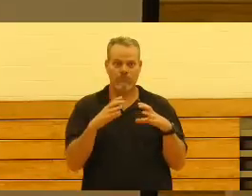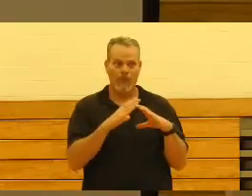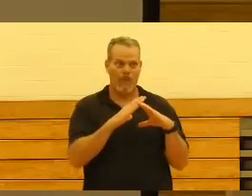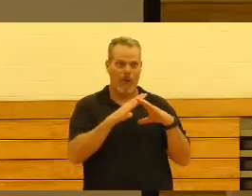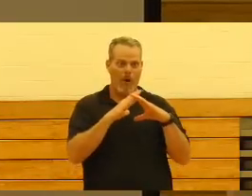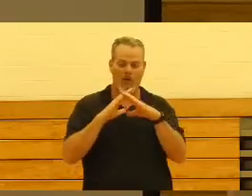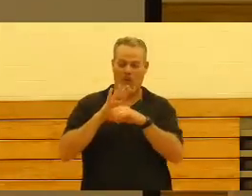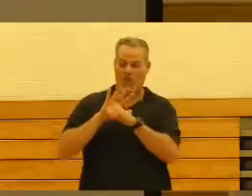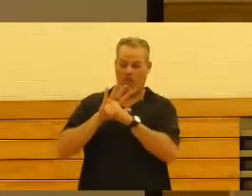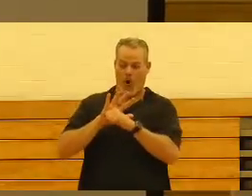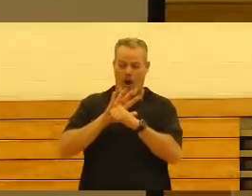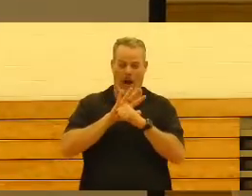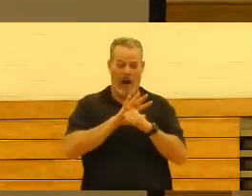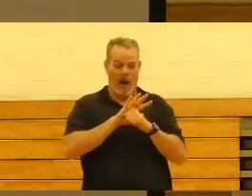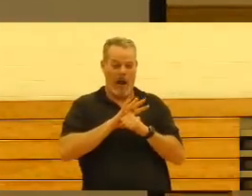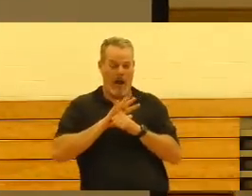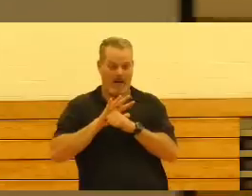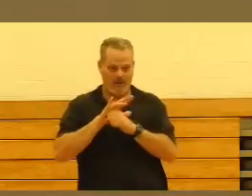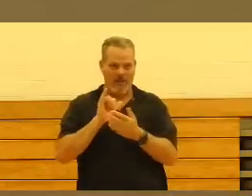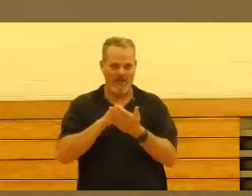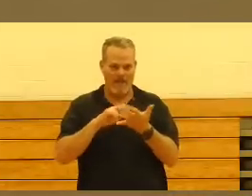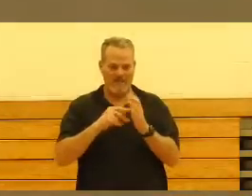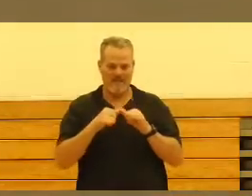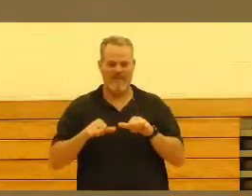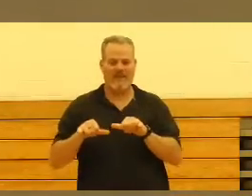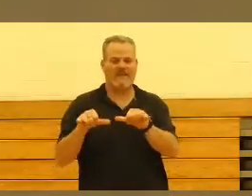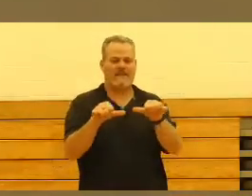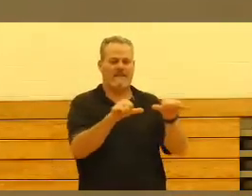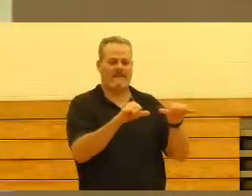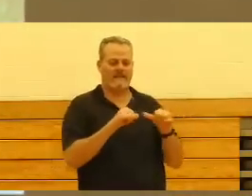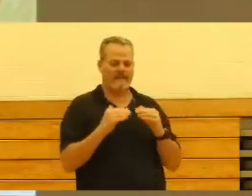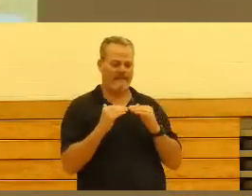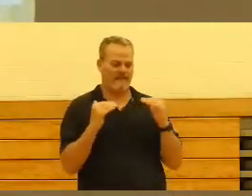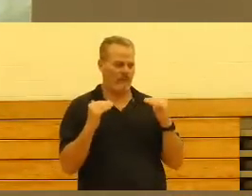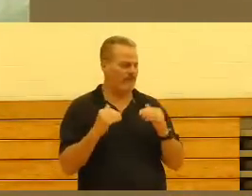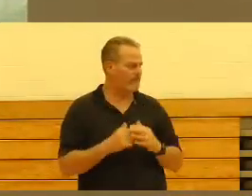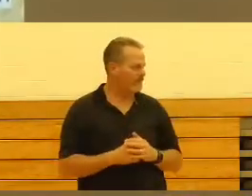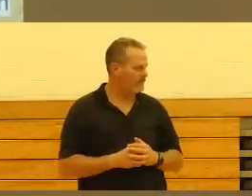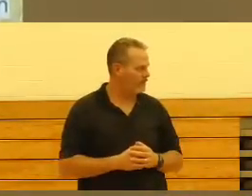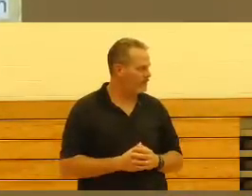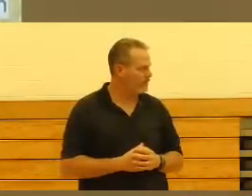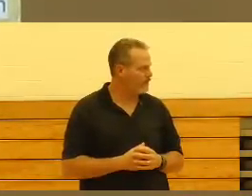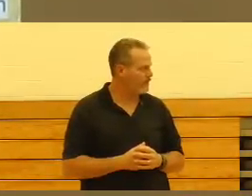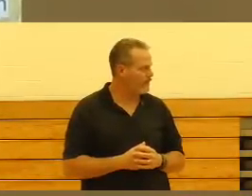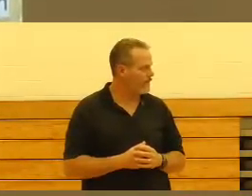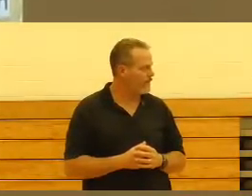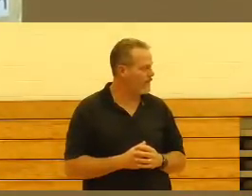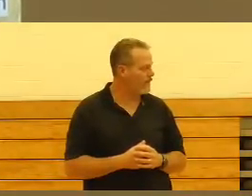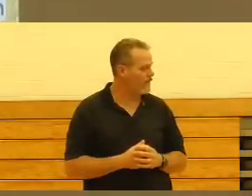are moving out kind of equal distance, on both sides at least.